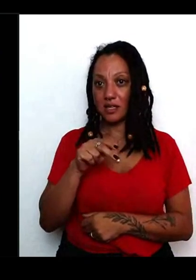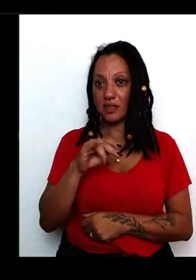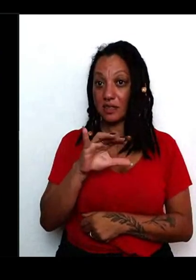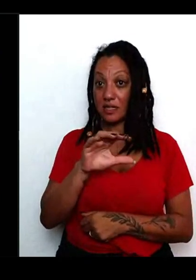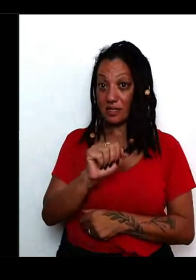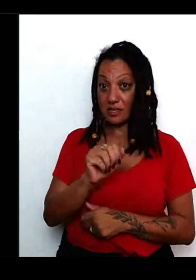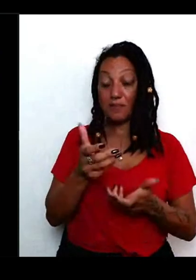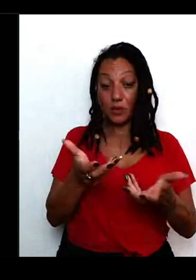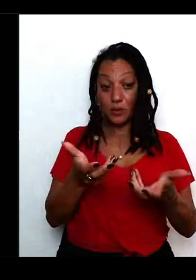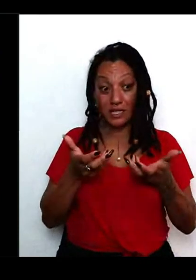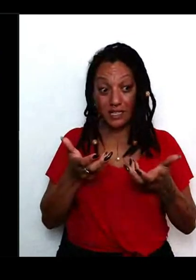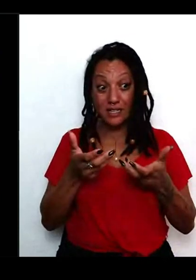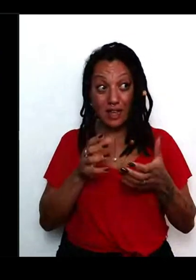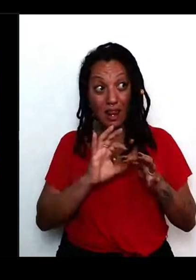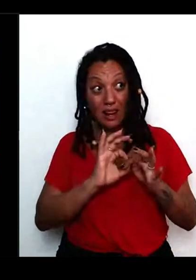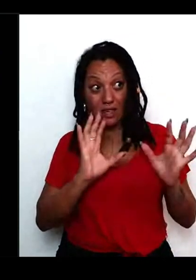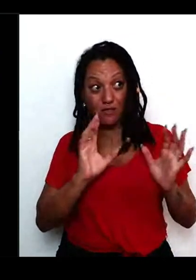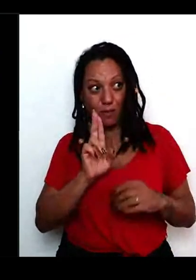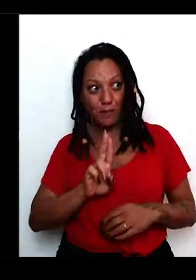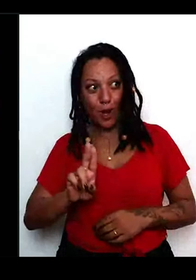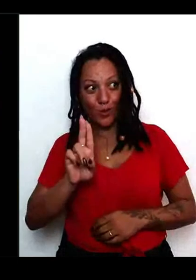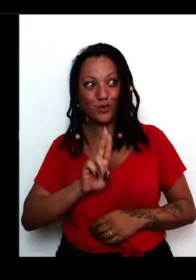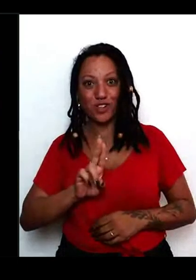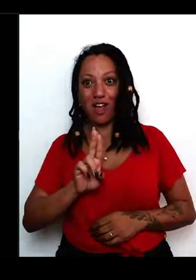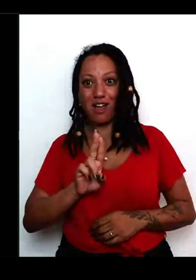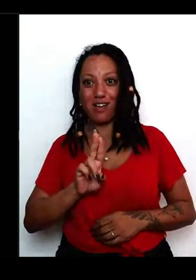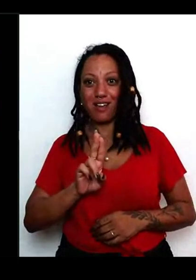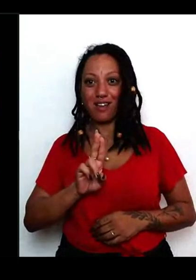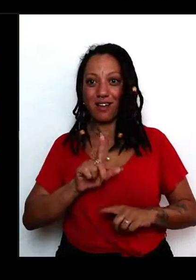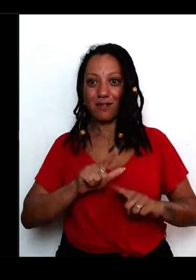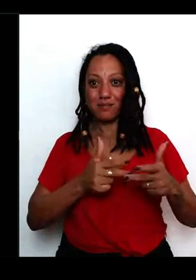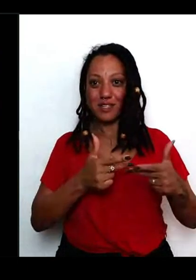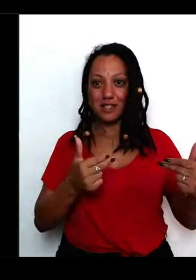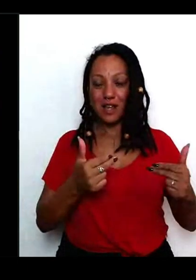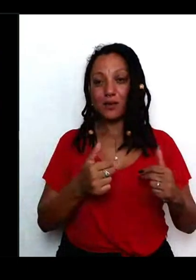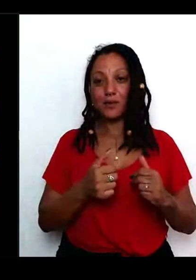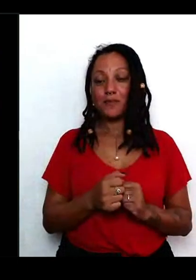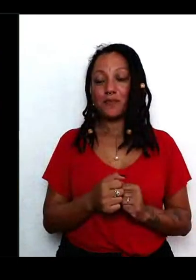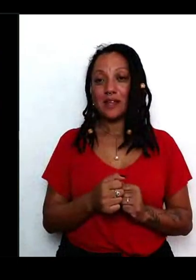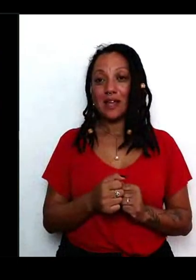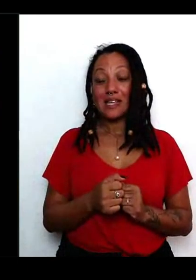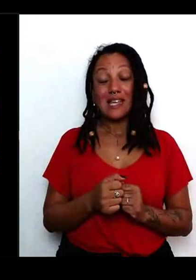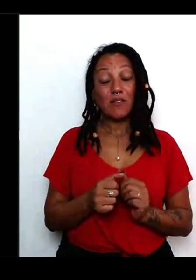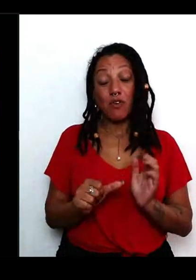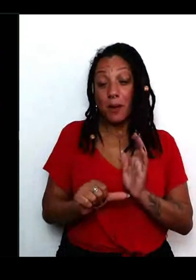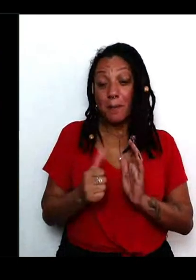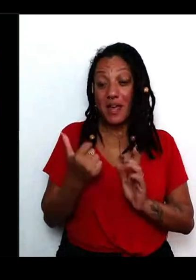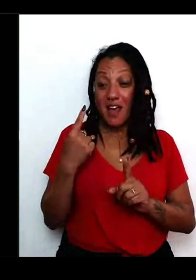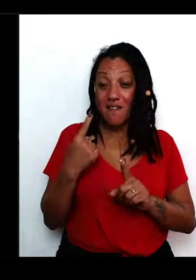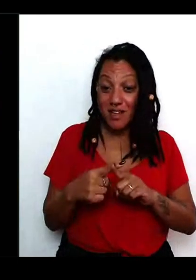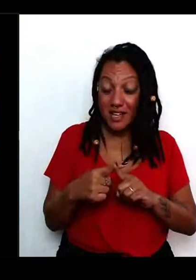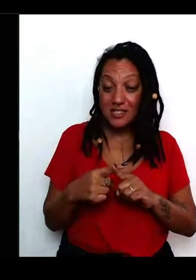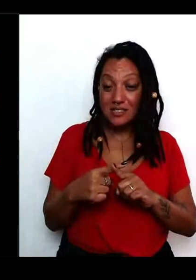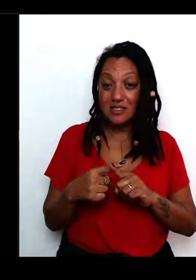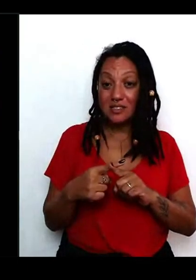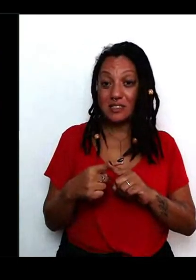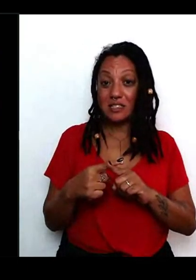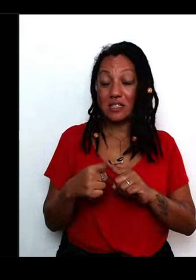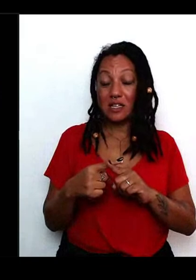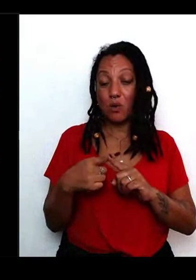stop pursuing an idea because of sexual harassment the guy who I was apprenticing